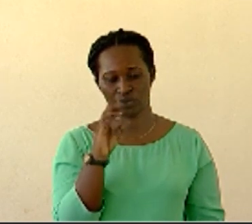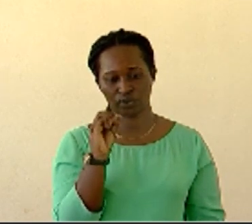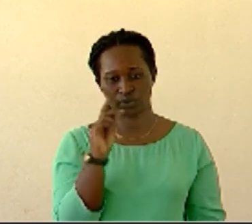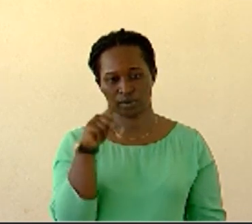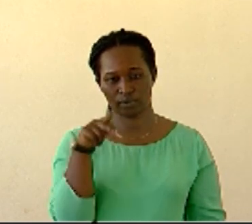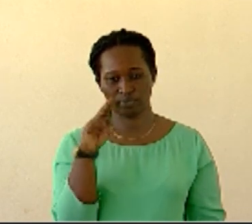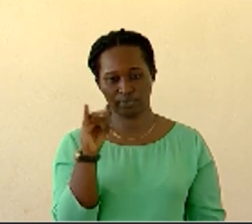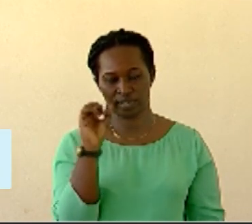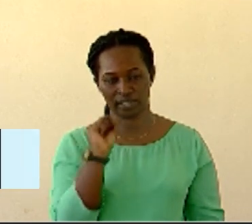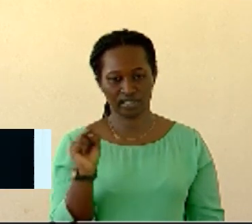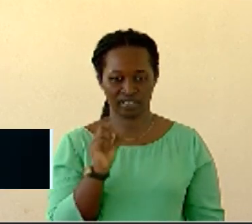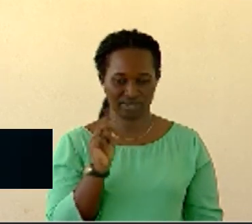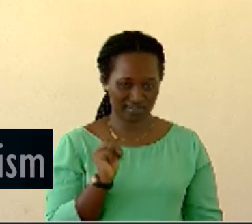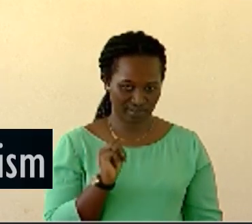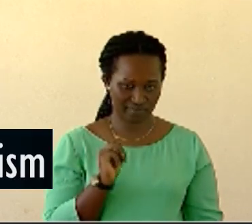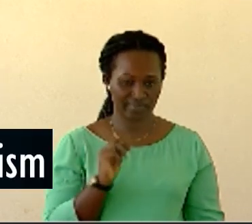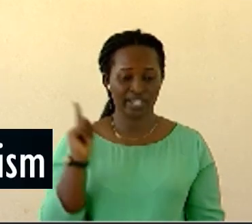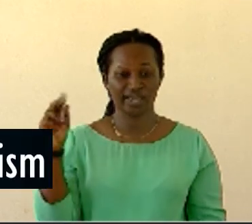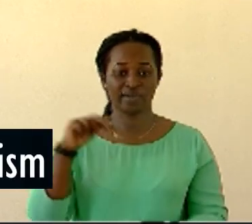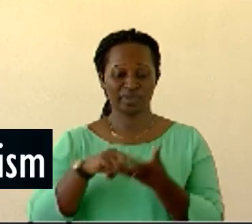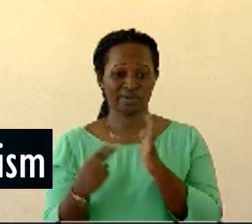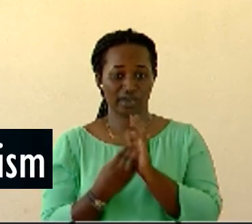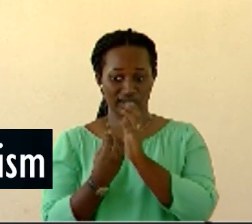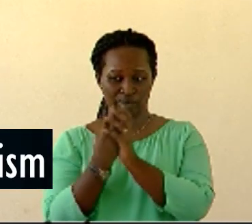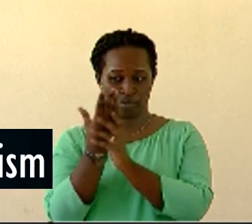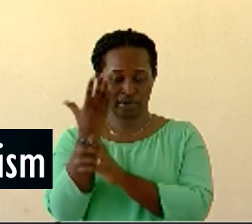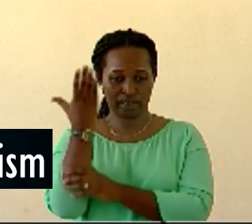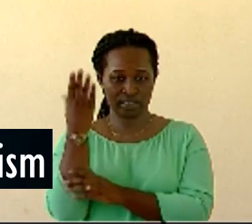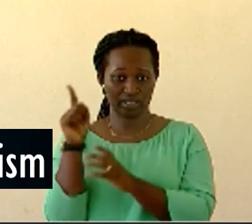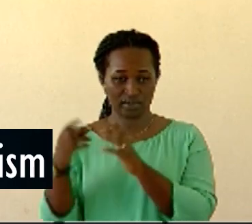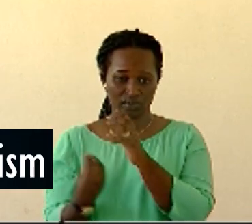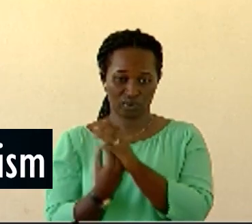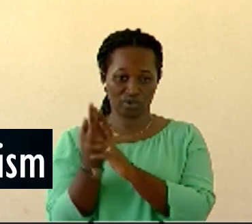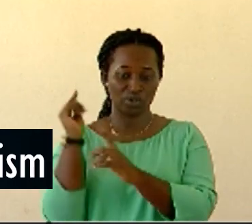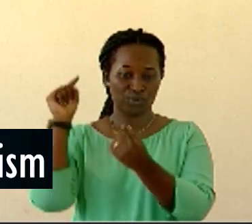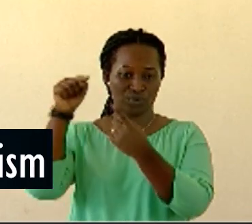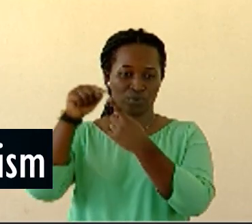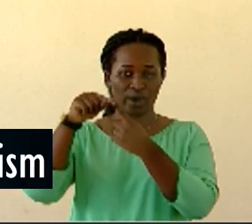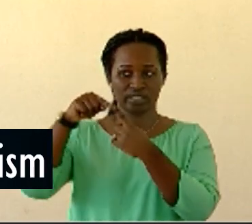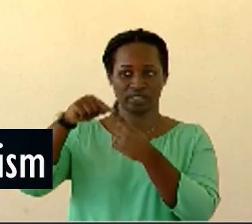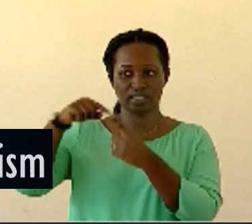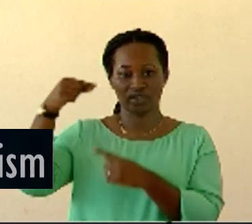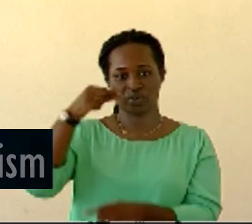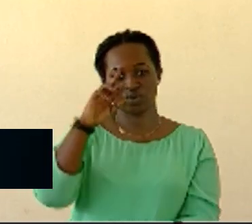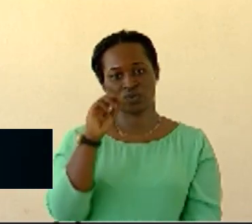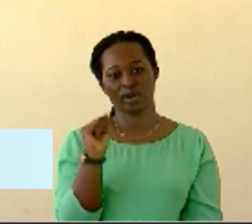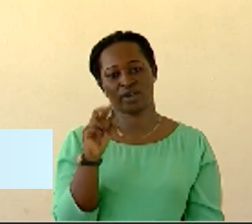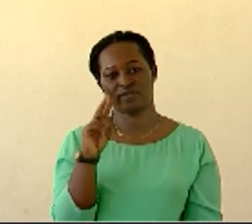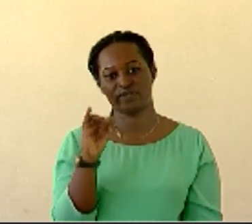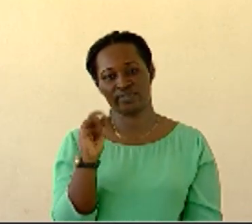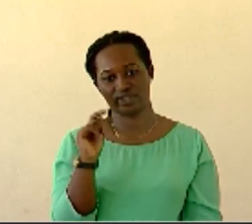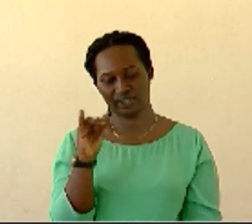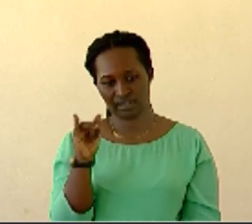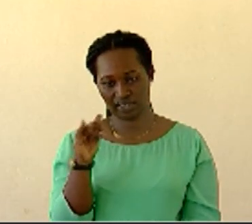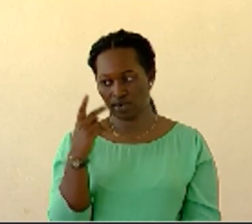geotropism. That means the plant is growth towards gravity. Now, you can see here we have roots, and